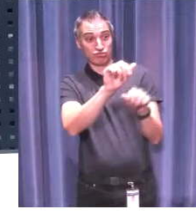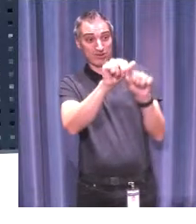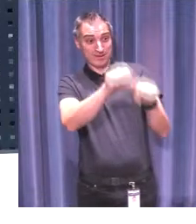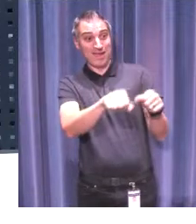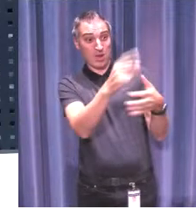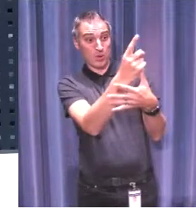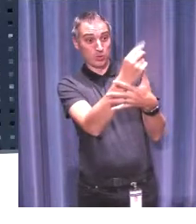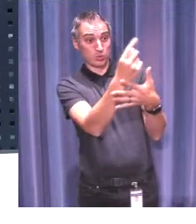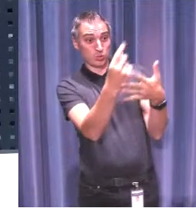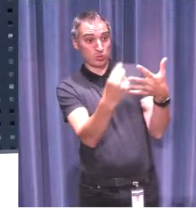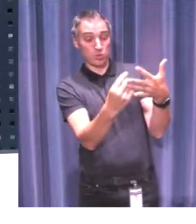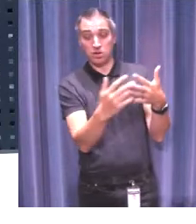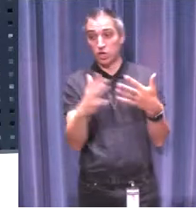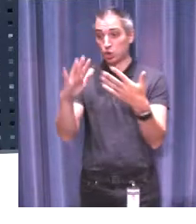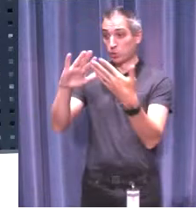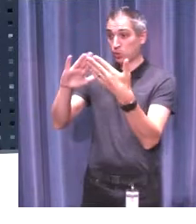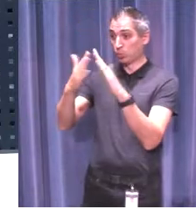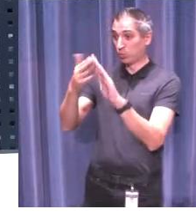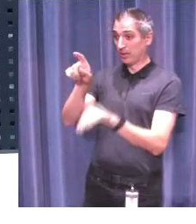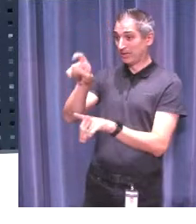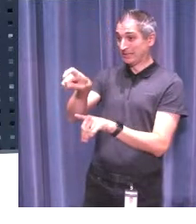and the community needs.